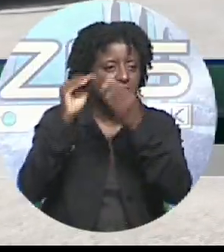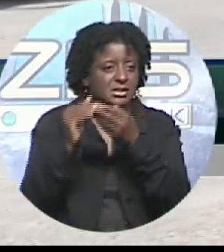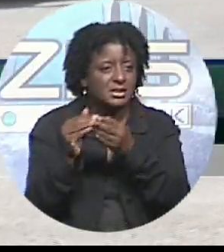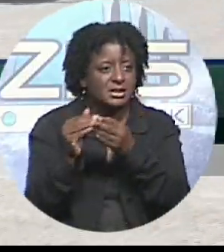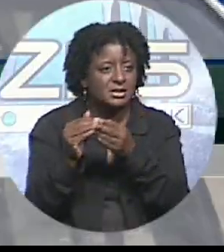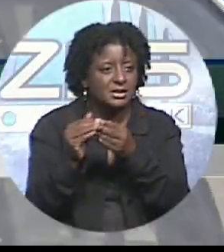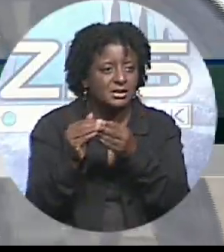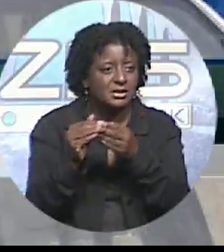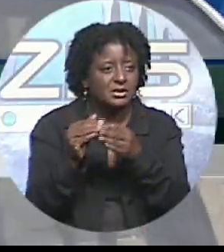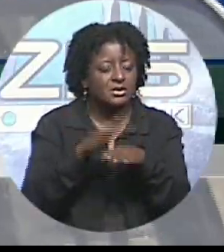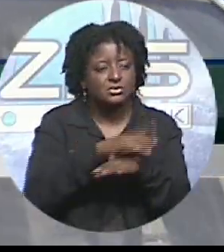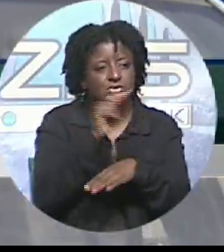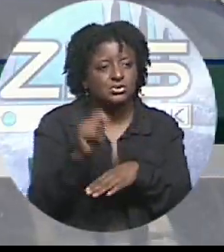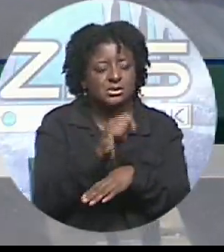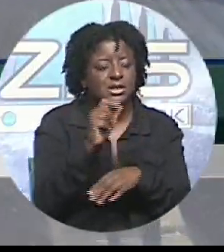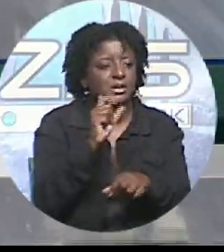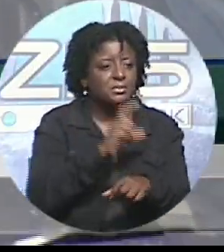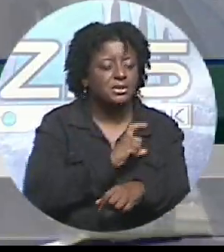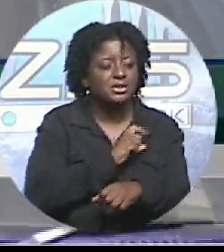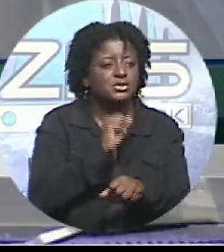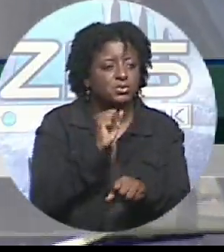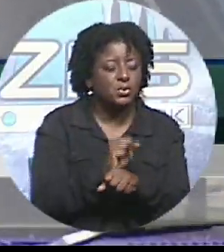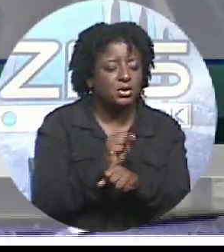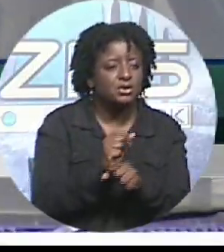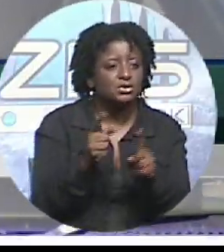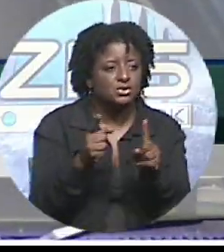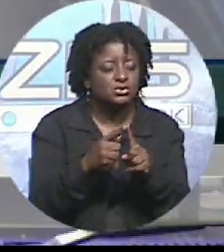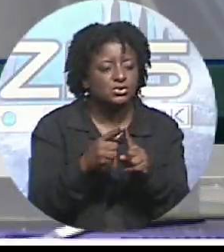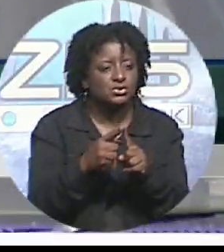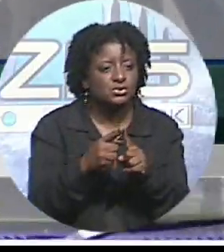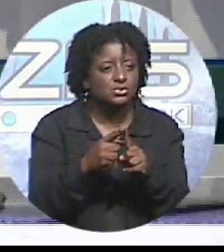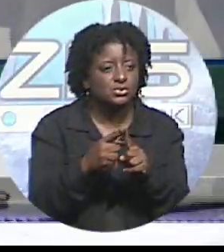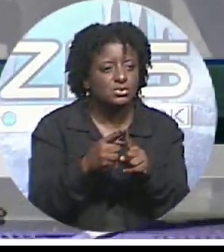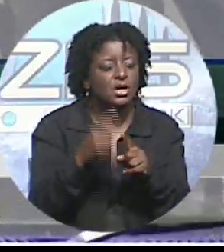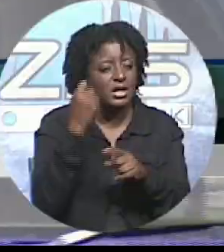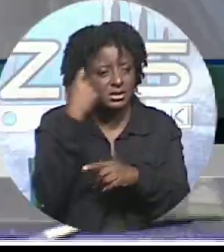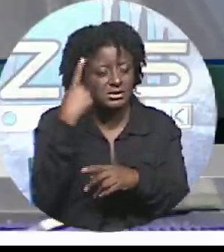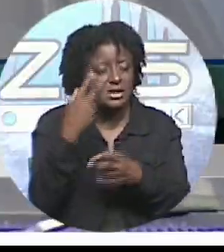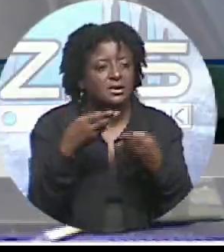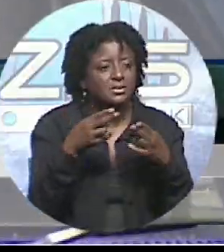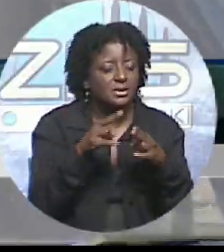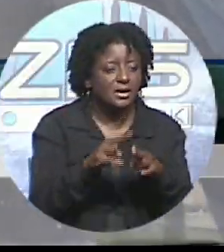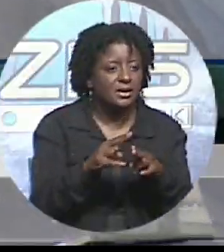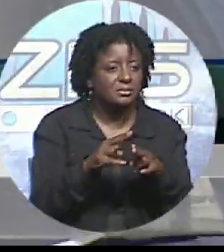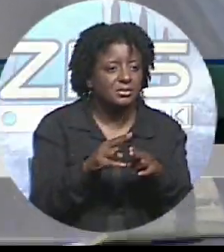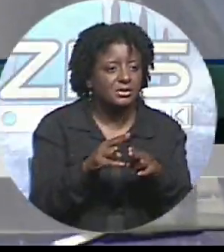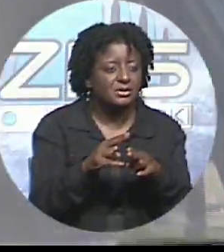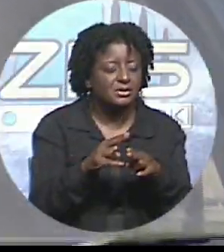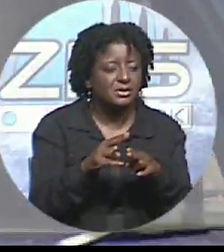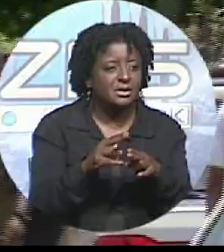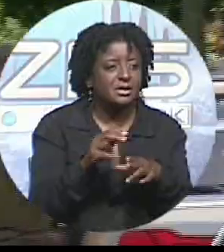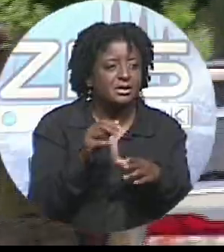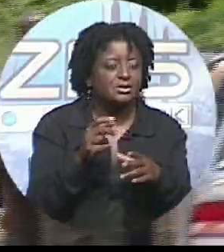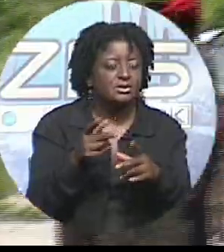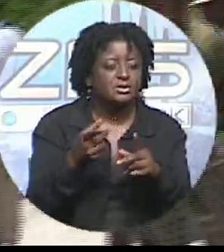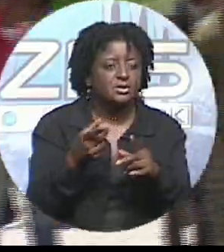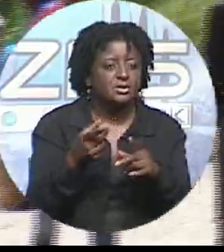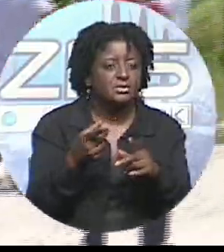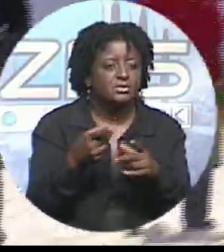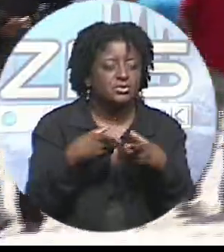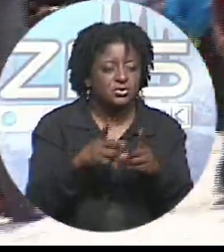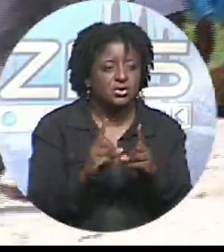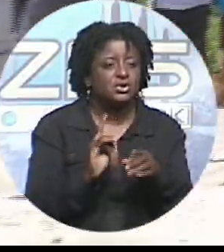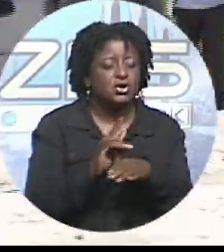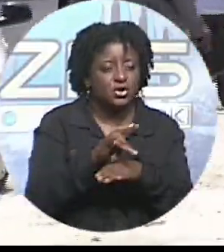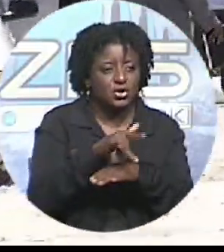Road Tuesday as police worked to piece together the events that led to a 31-year-old man being gunned down. We saw scores